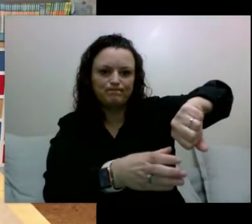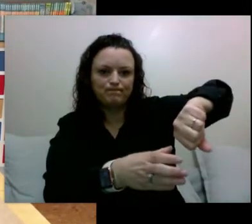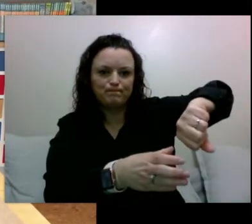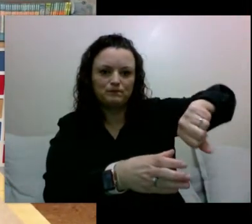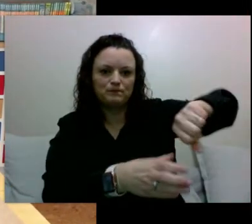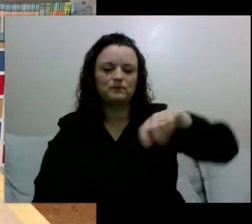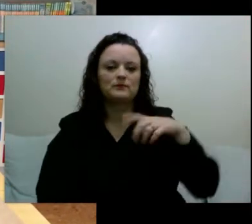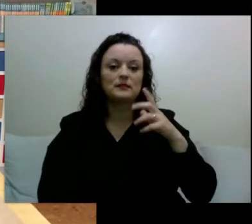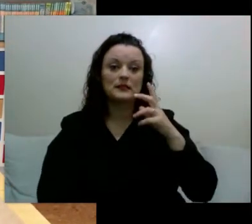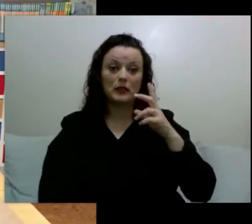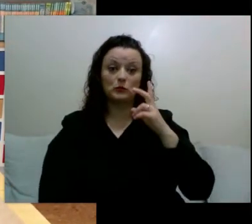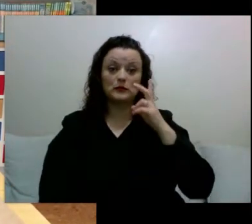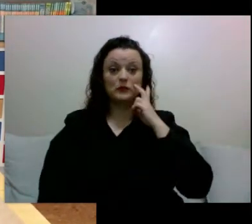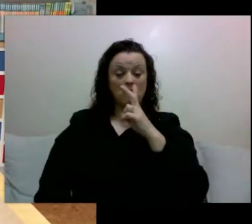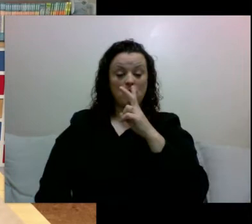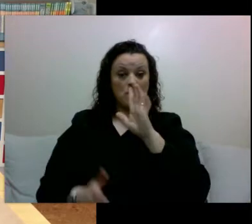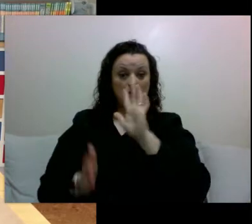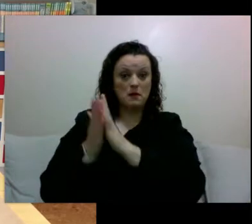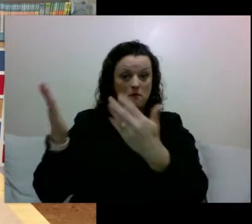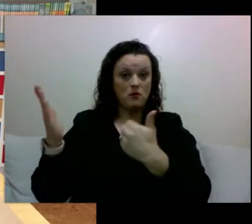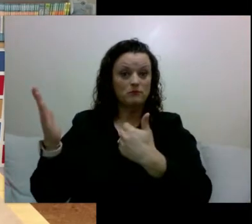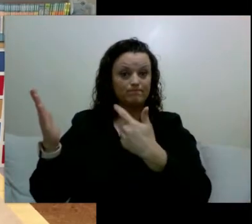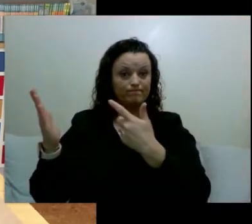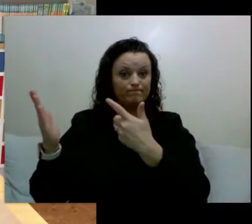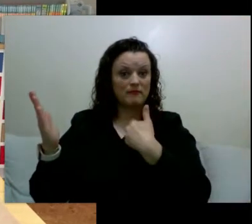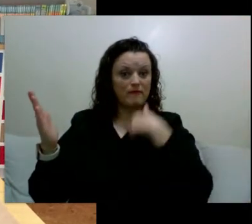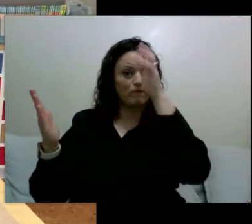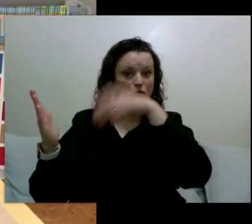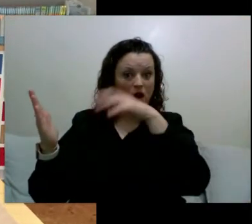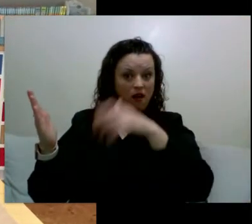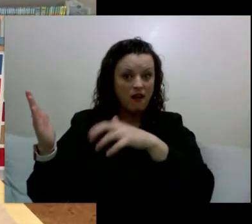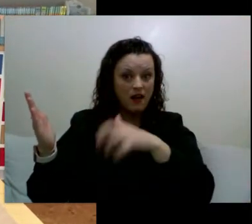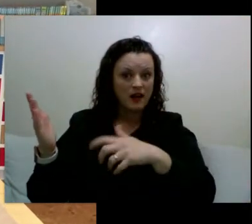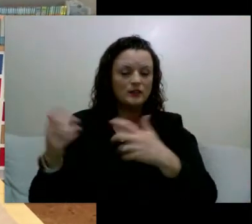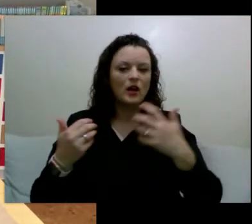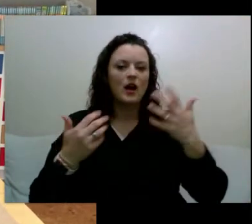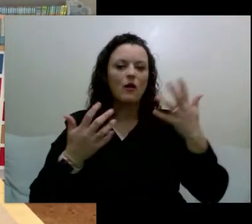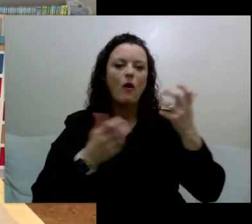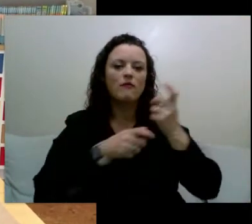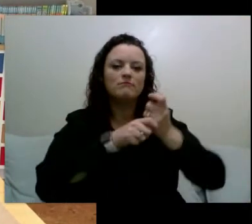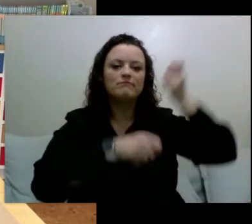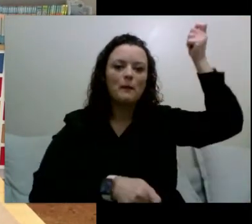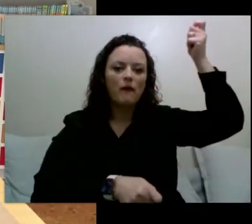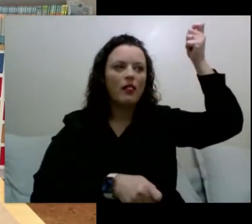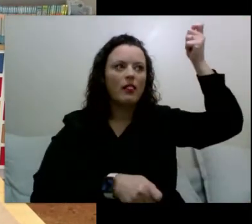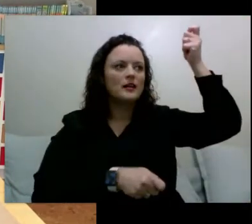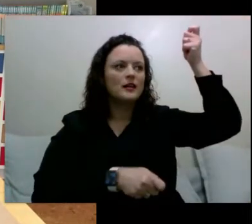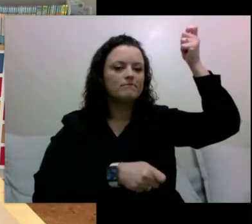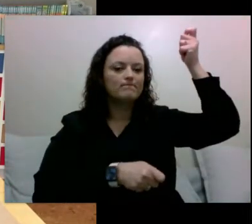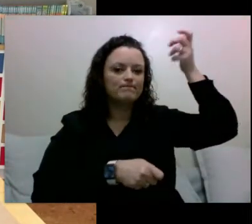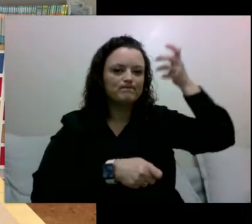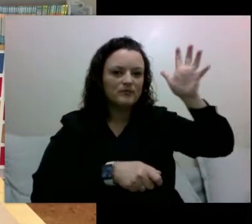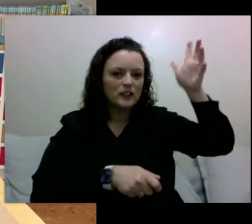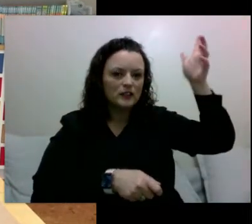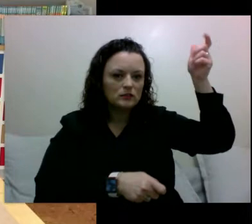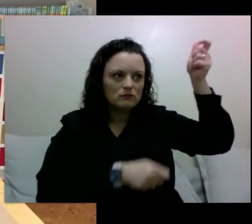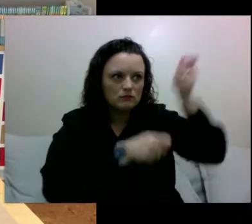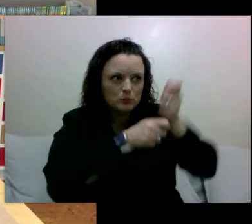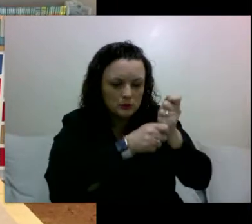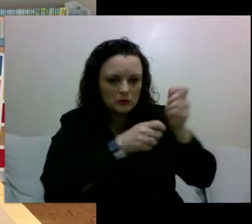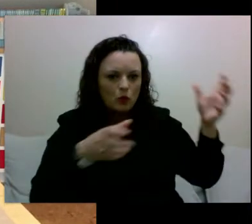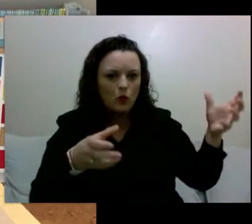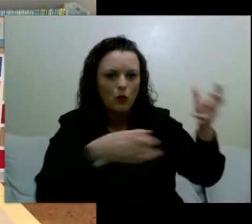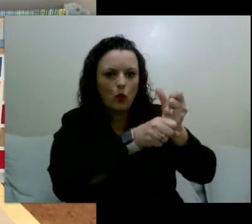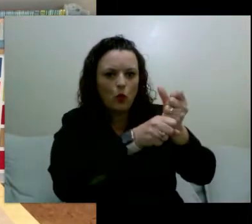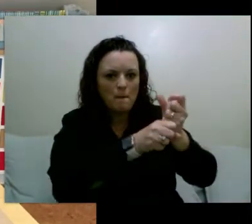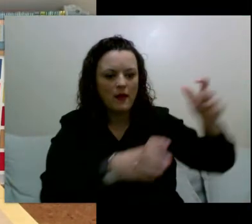raining earlier, so I want to have an umbrella stand. Can you see that? I snuck it in a little pigeon. And in the